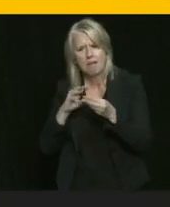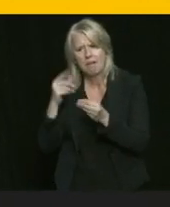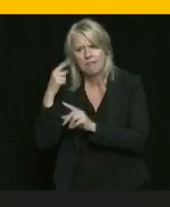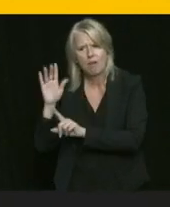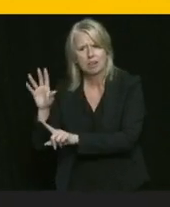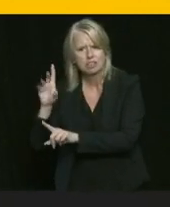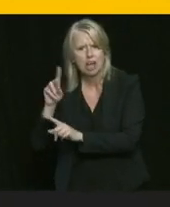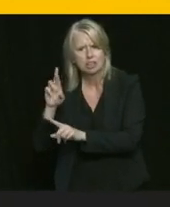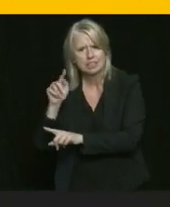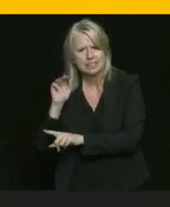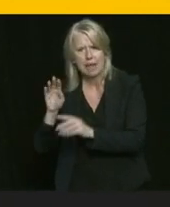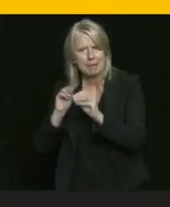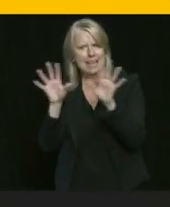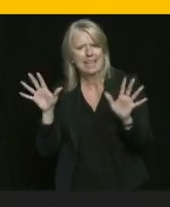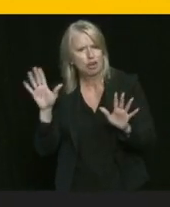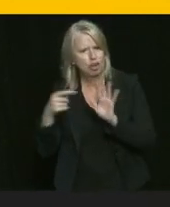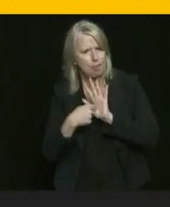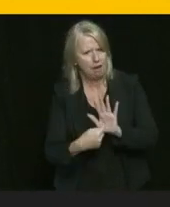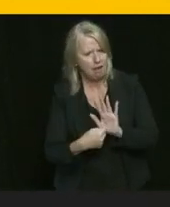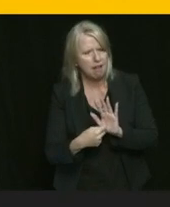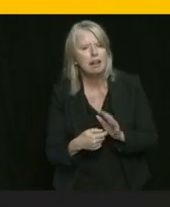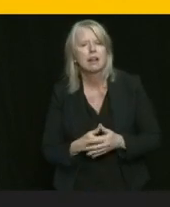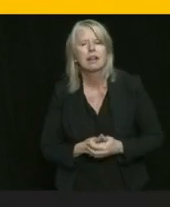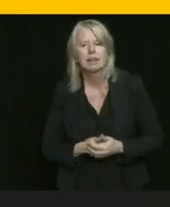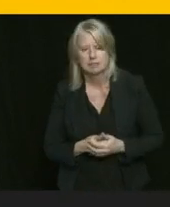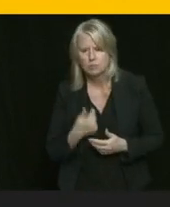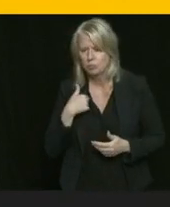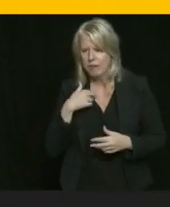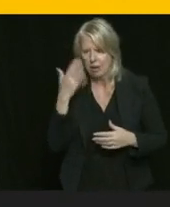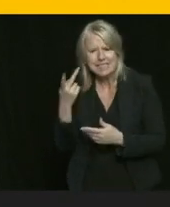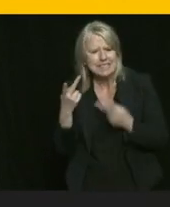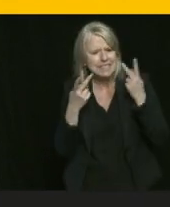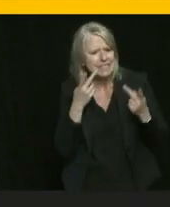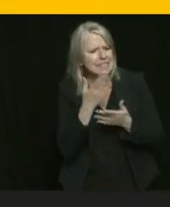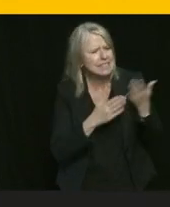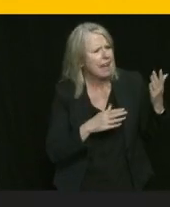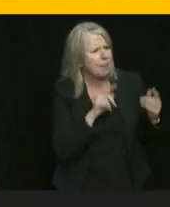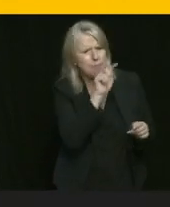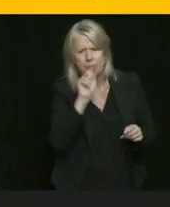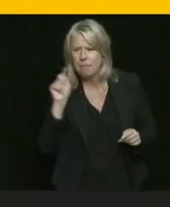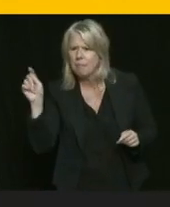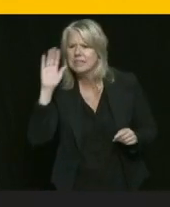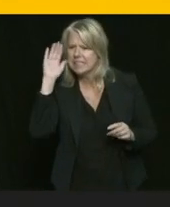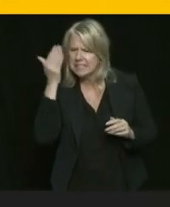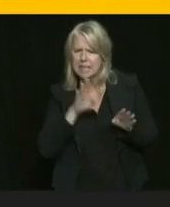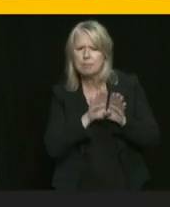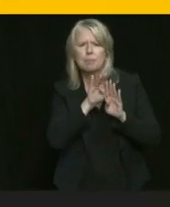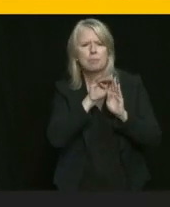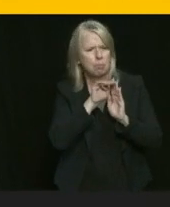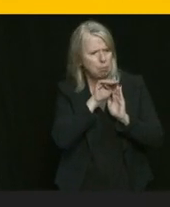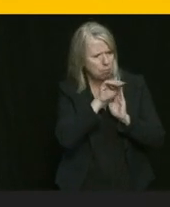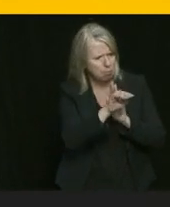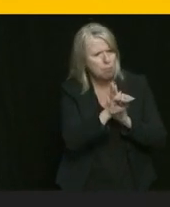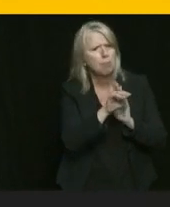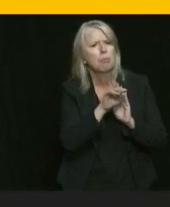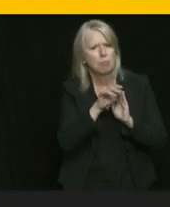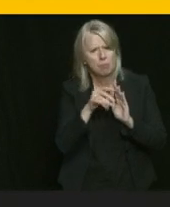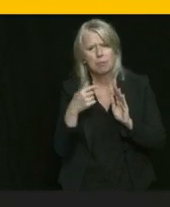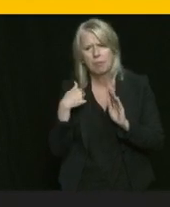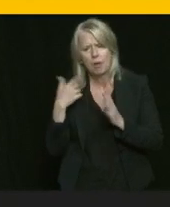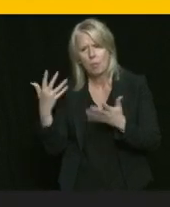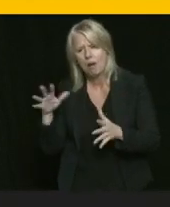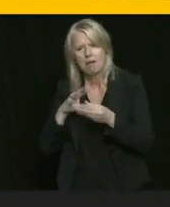very, very clear, but we know what bad behaviour leads to. Levelling off. I certainly won't speak for Dr. Tam